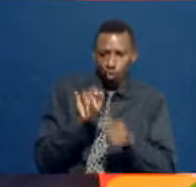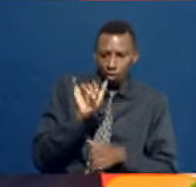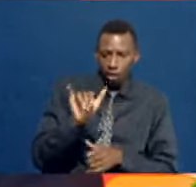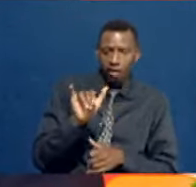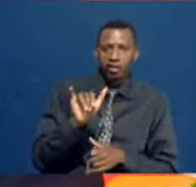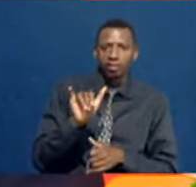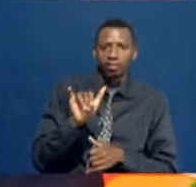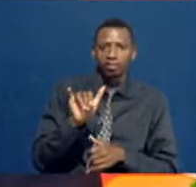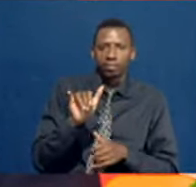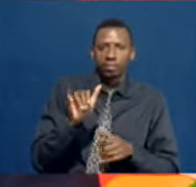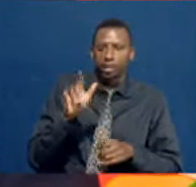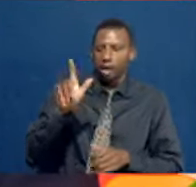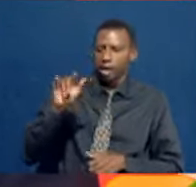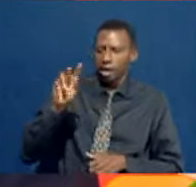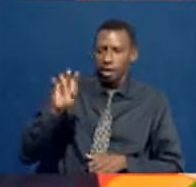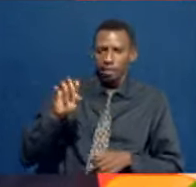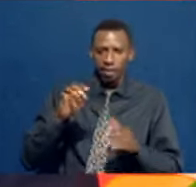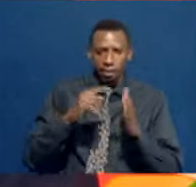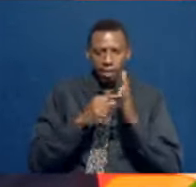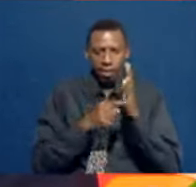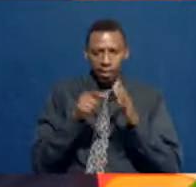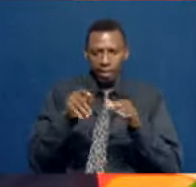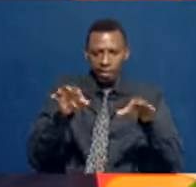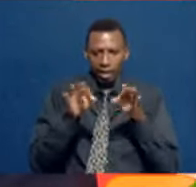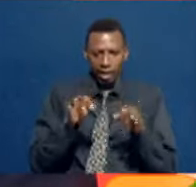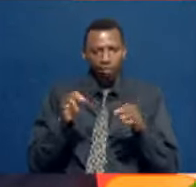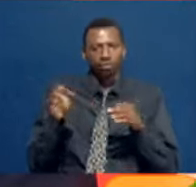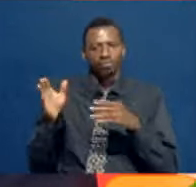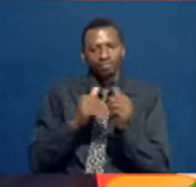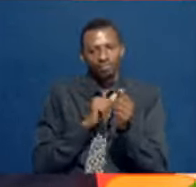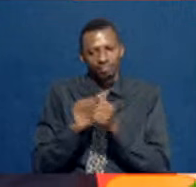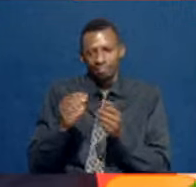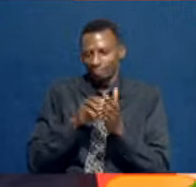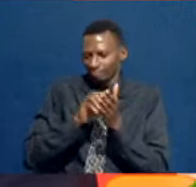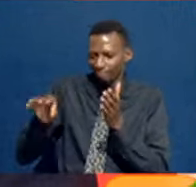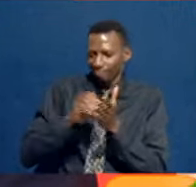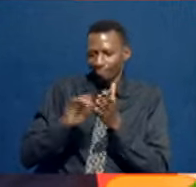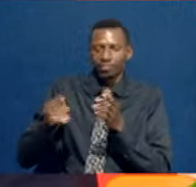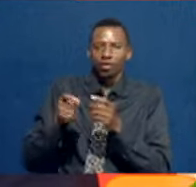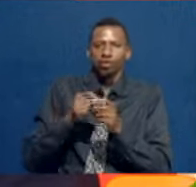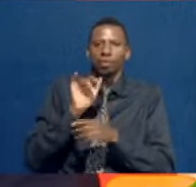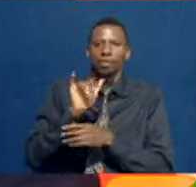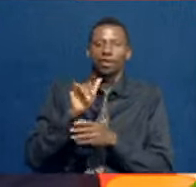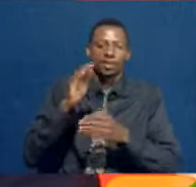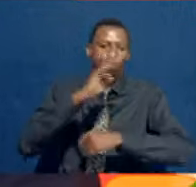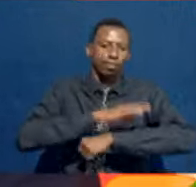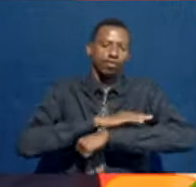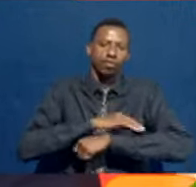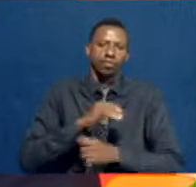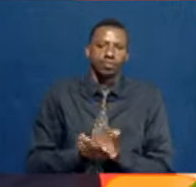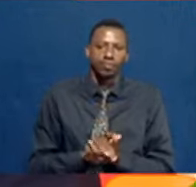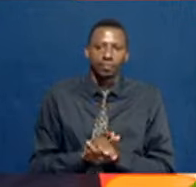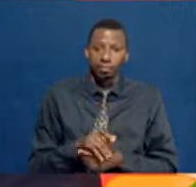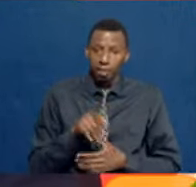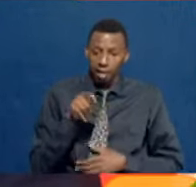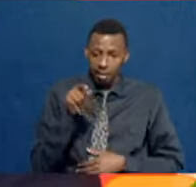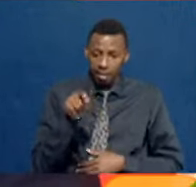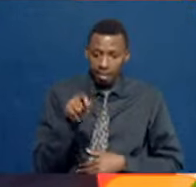should be that account should be disabled from running on that particular platform. Now, it will be